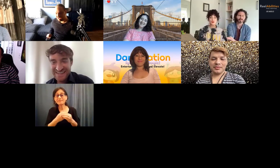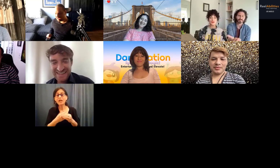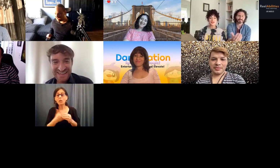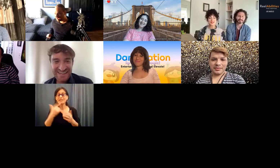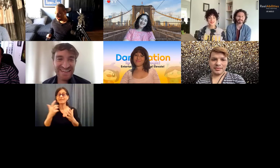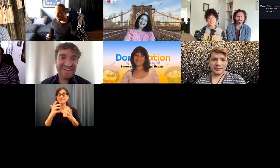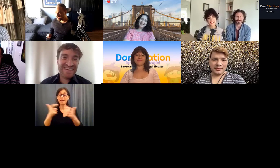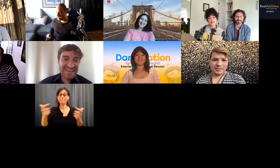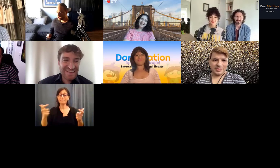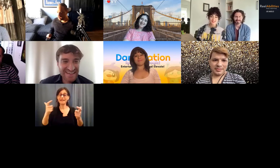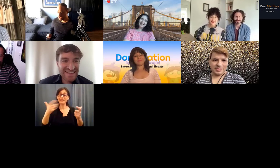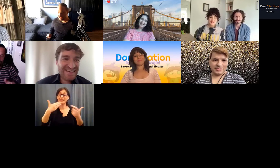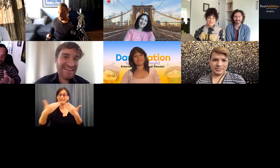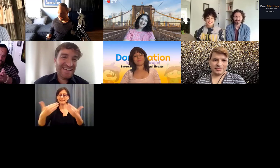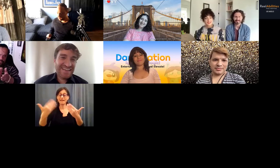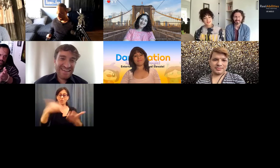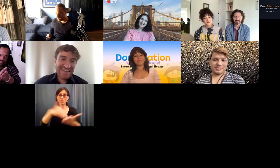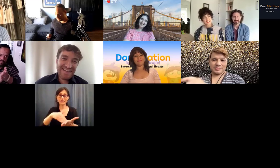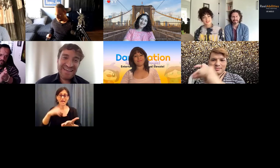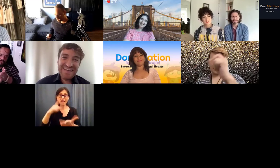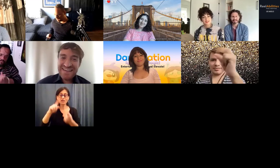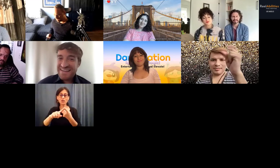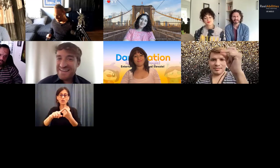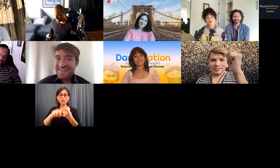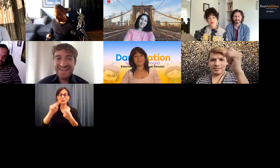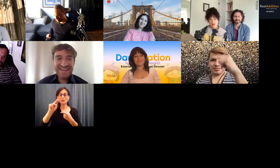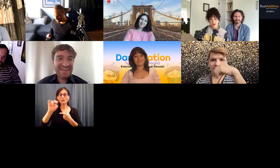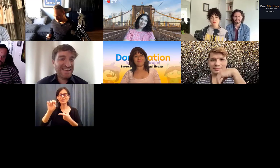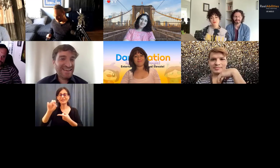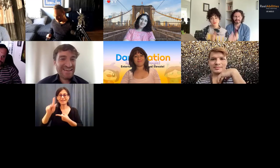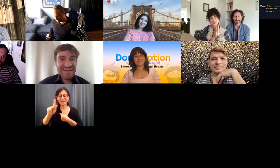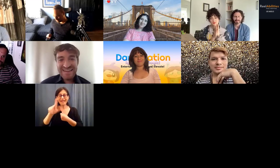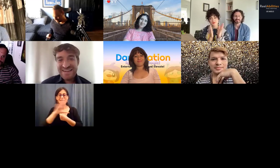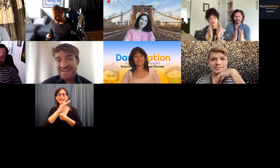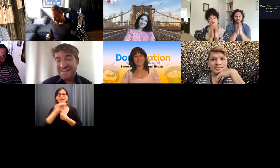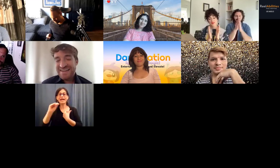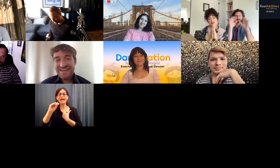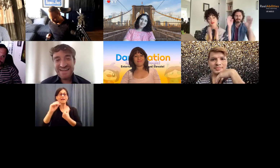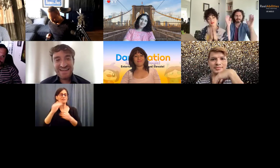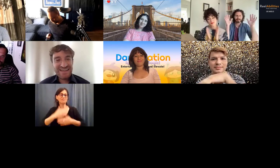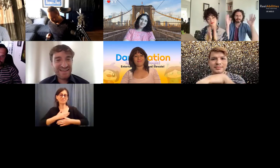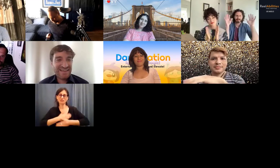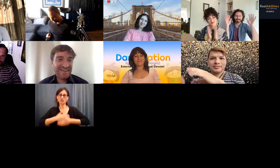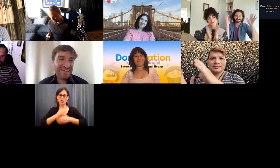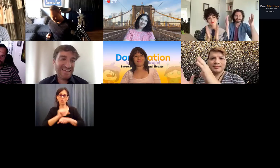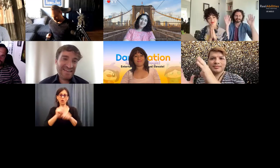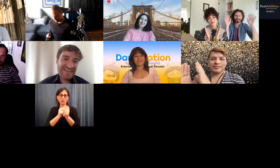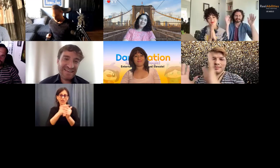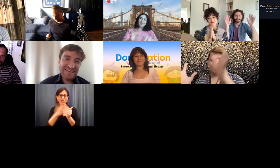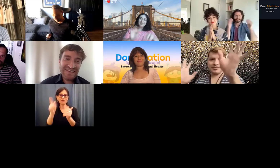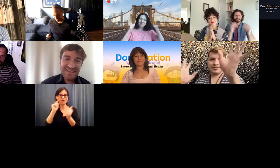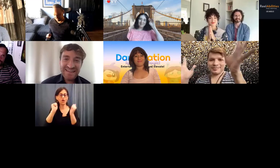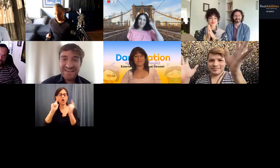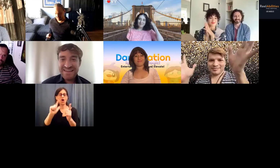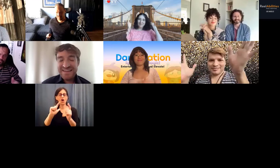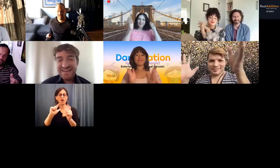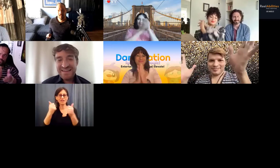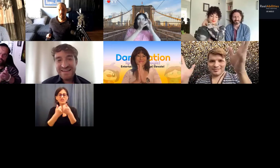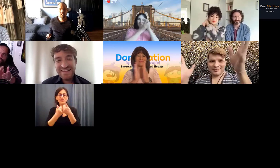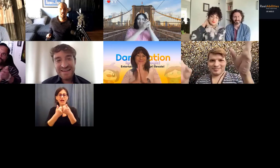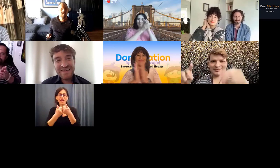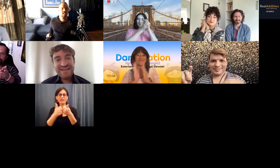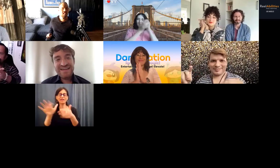I want to say a big thank you again to Nick. It's always a pleasure to work with you and all the Easterseals Disability Film